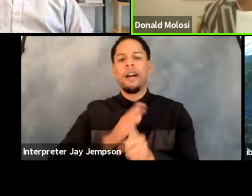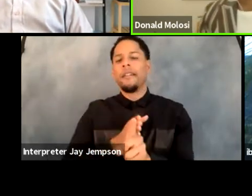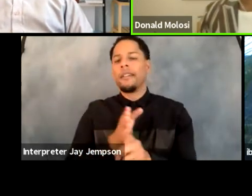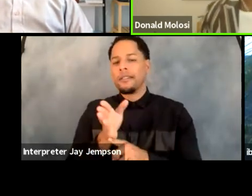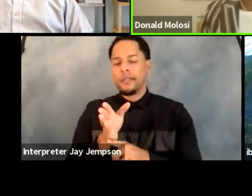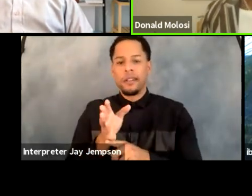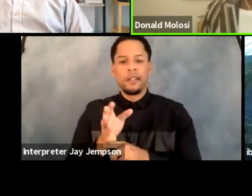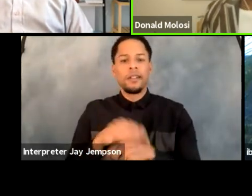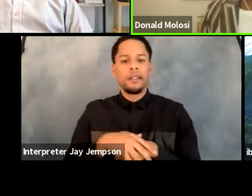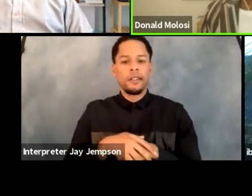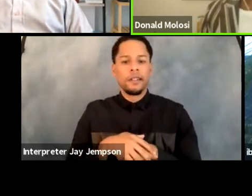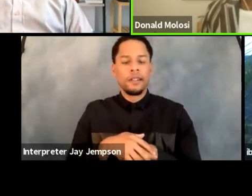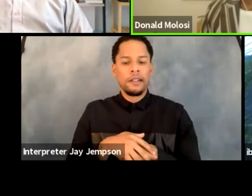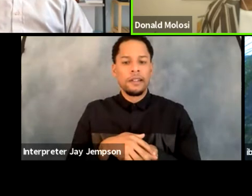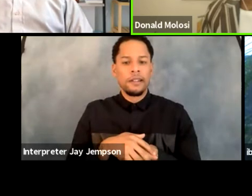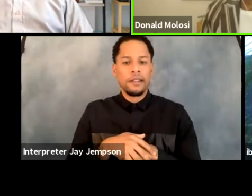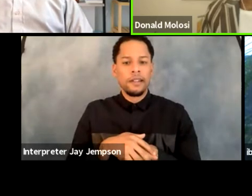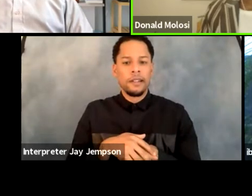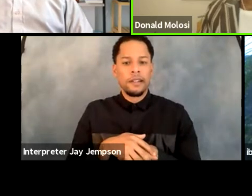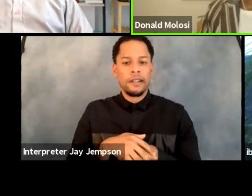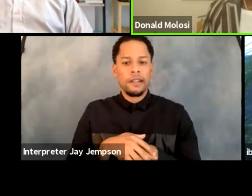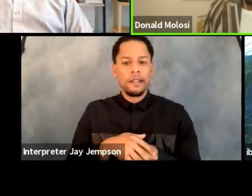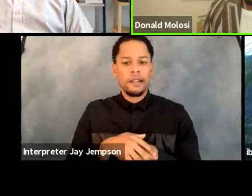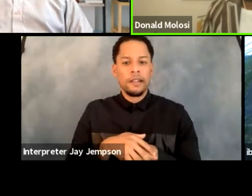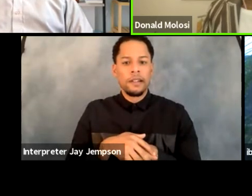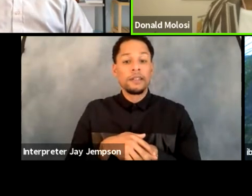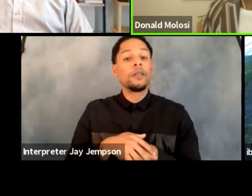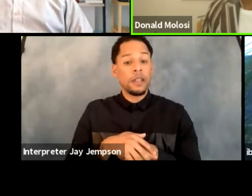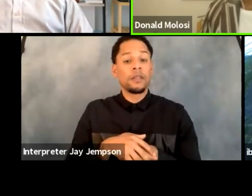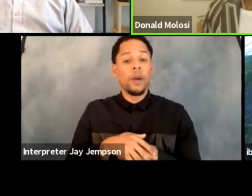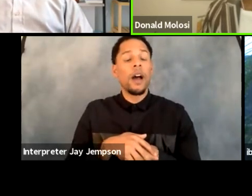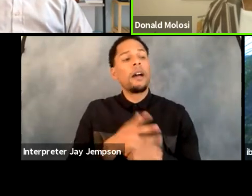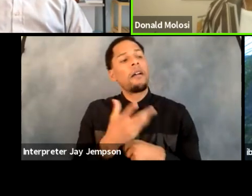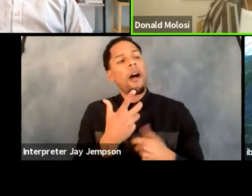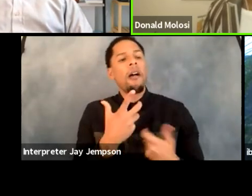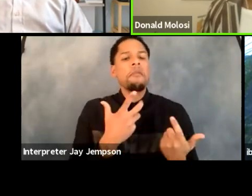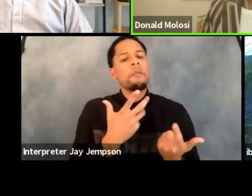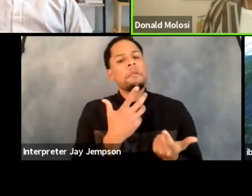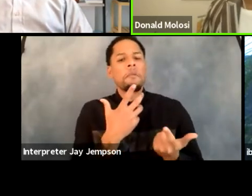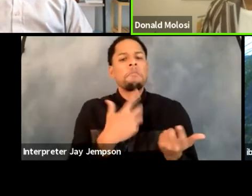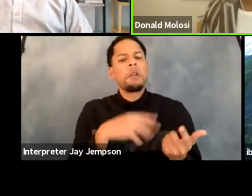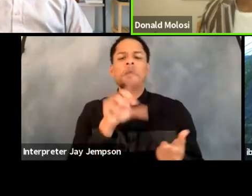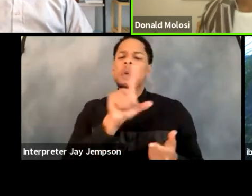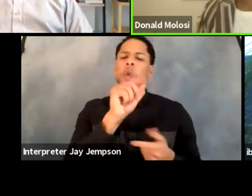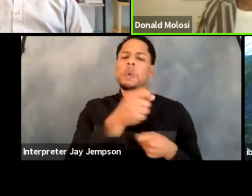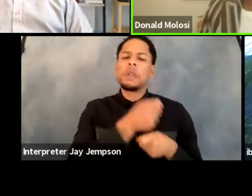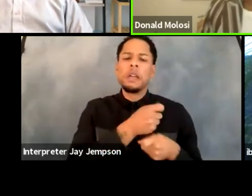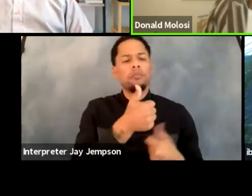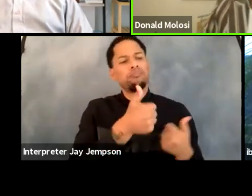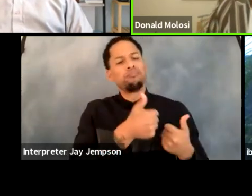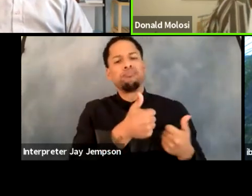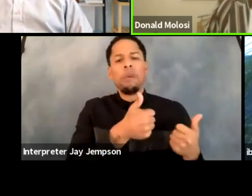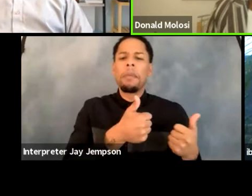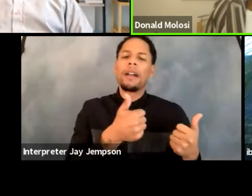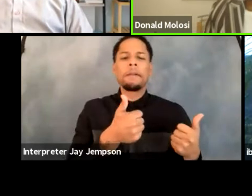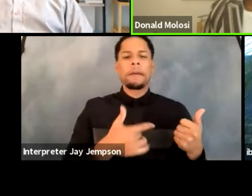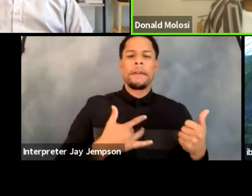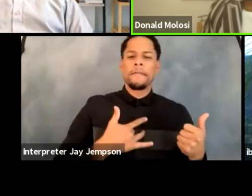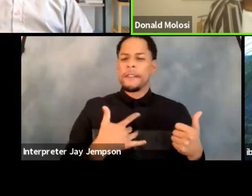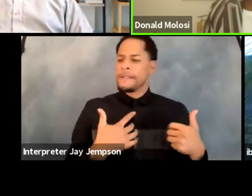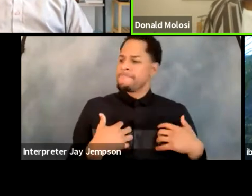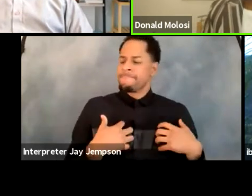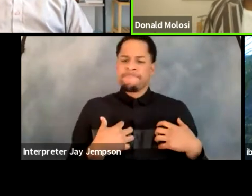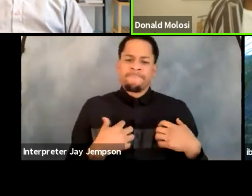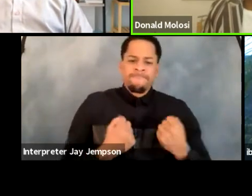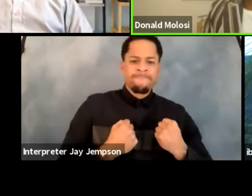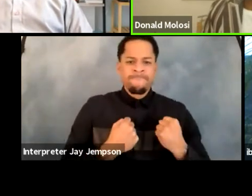also thinking of trying out other medium. You know, it means that my dramaturgy is going to change in the coming couple of